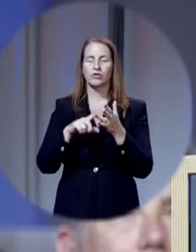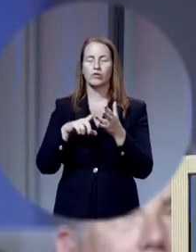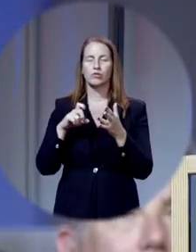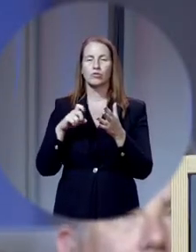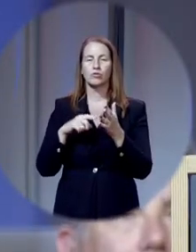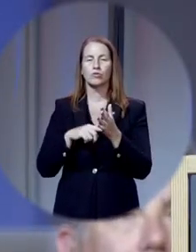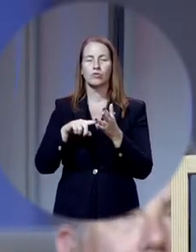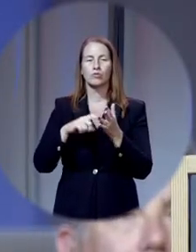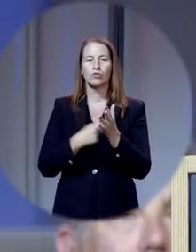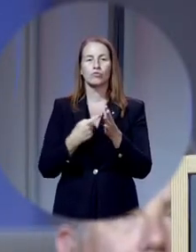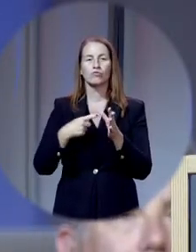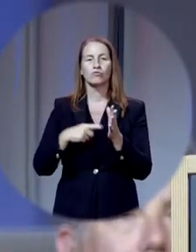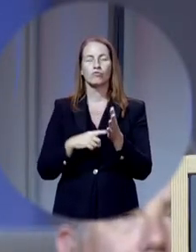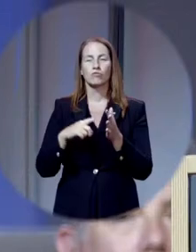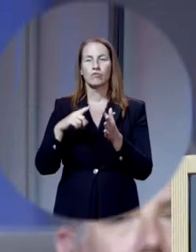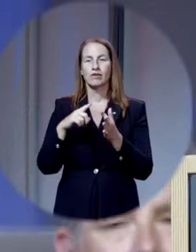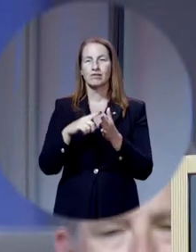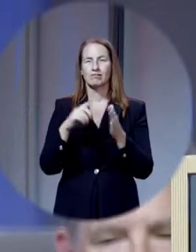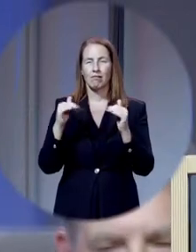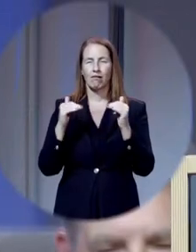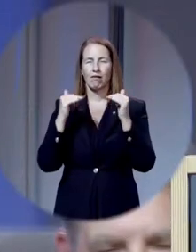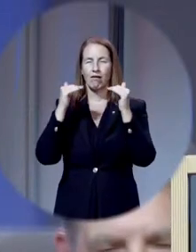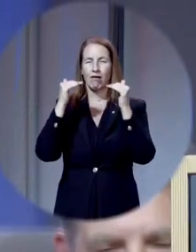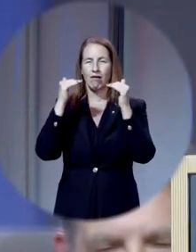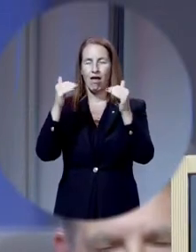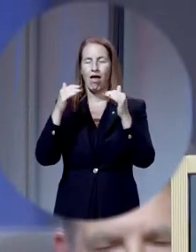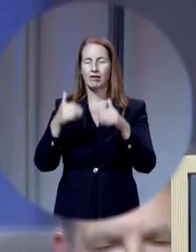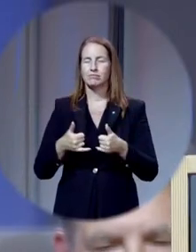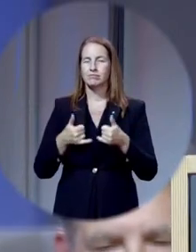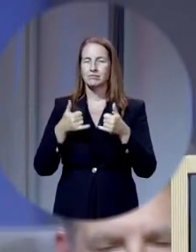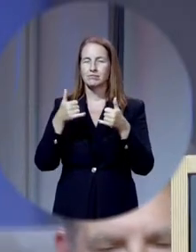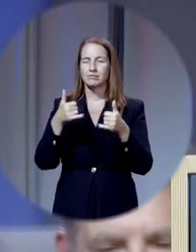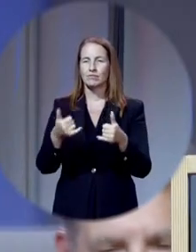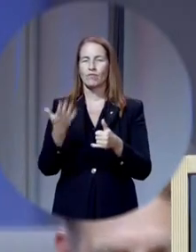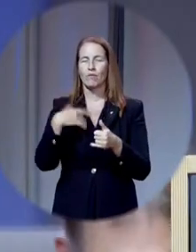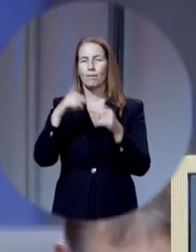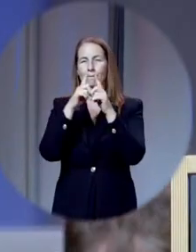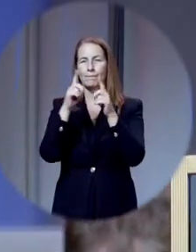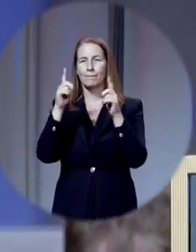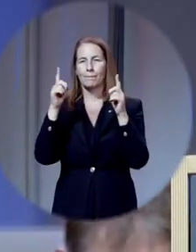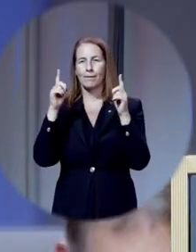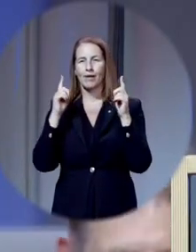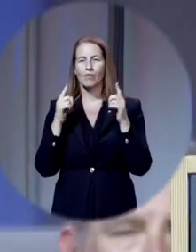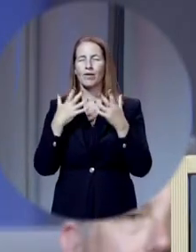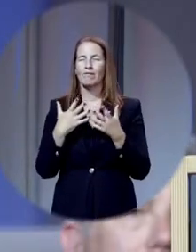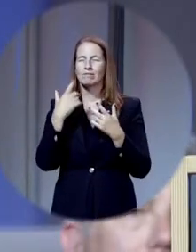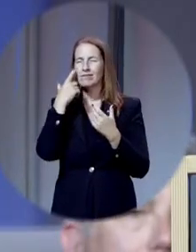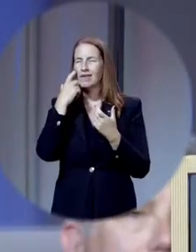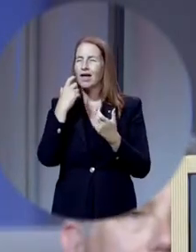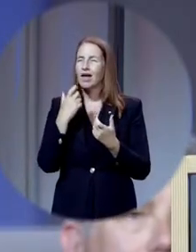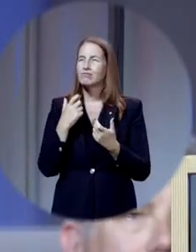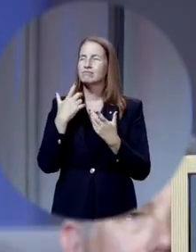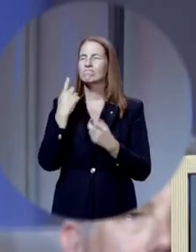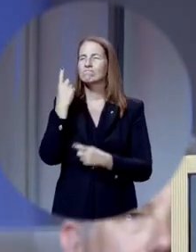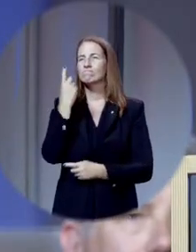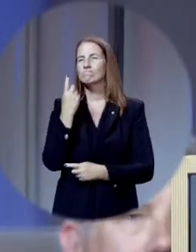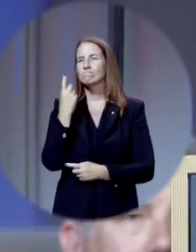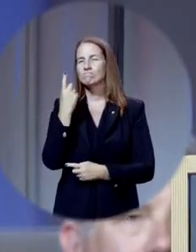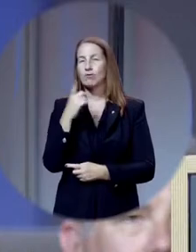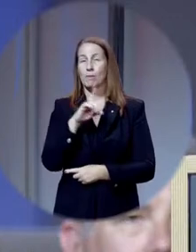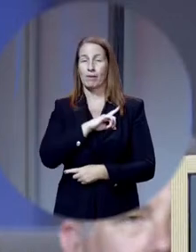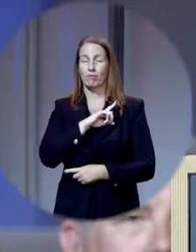the university can award. We give this carefully, thoughtfully, because this is